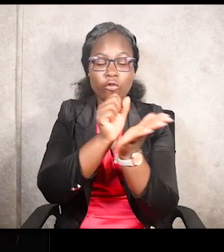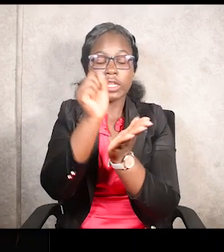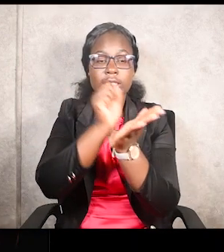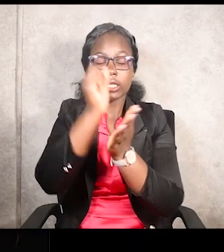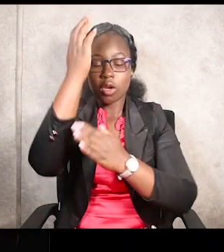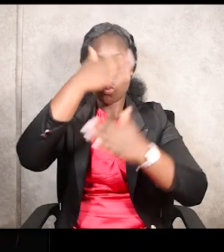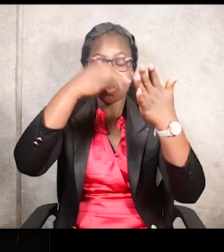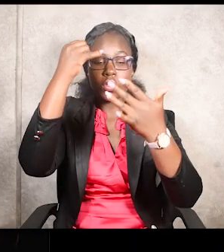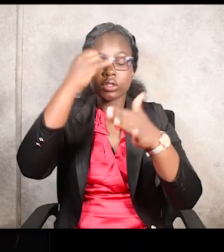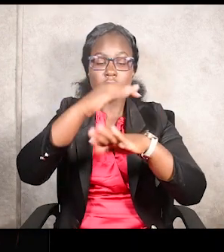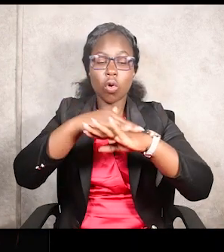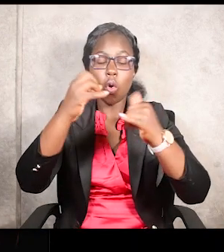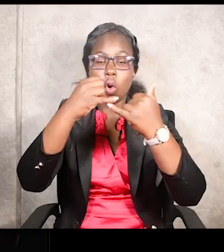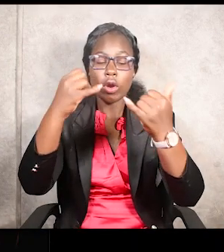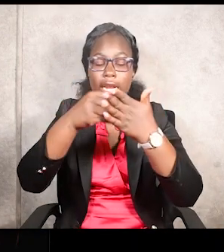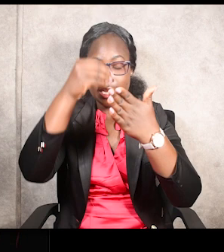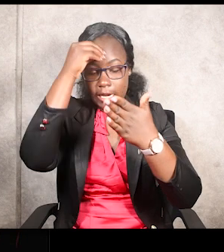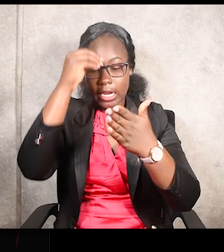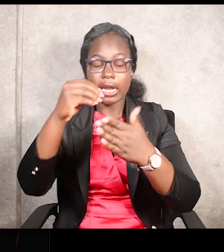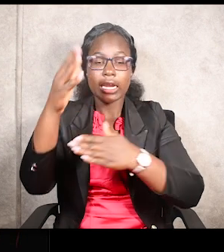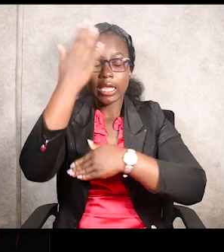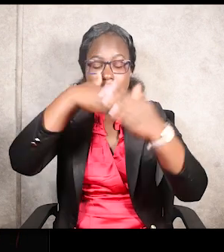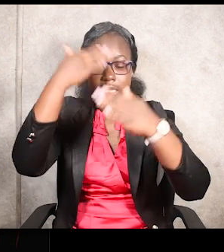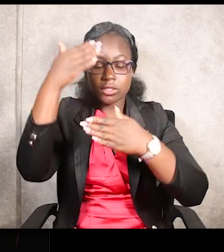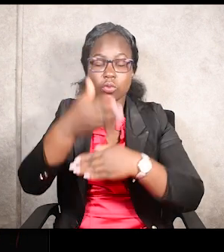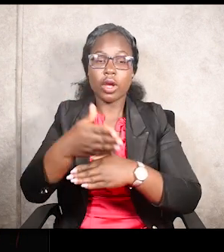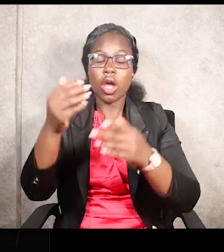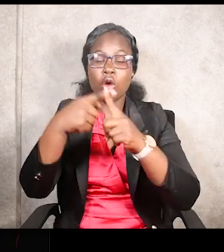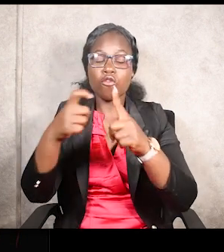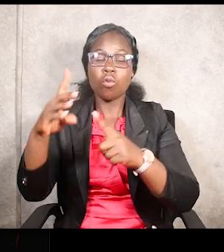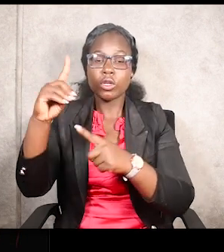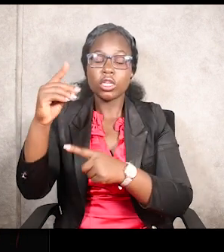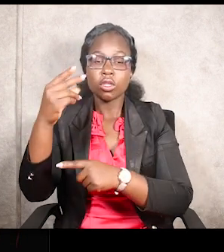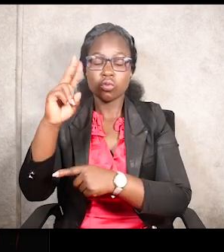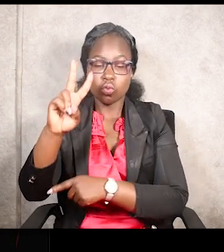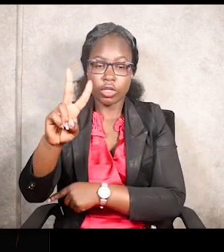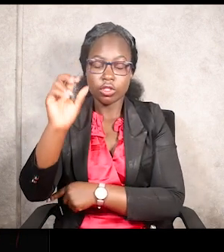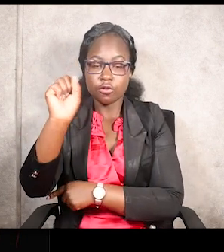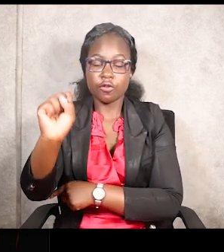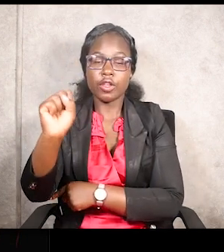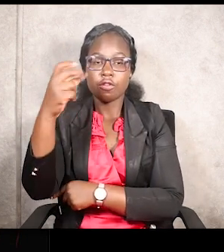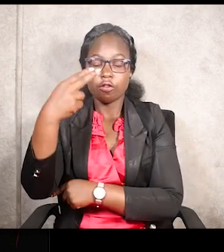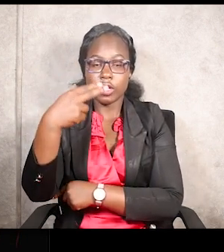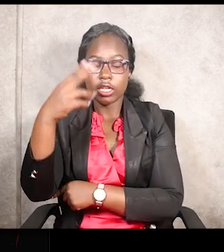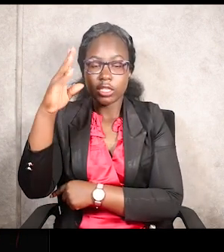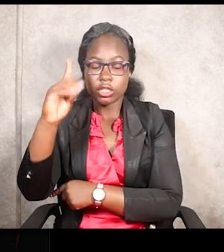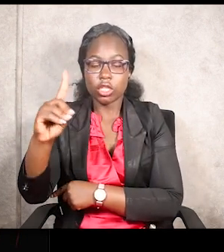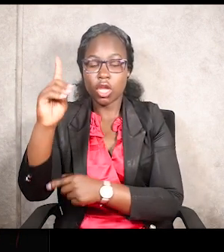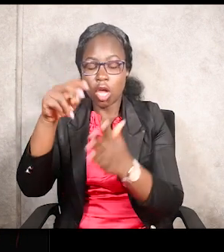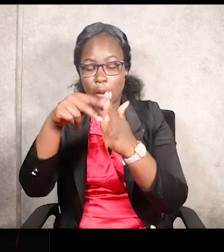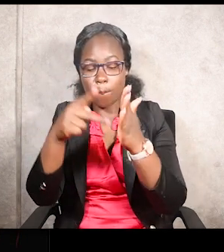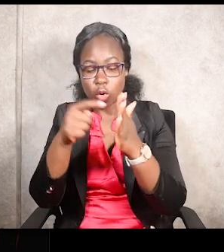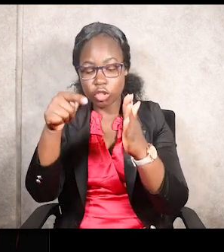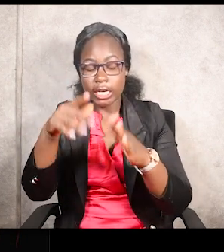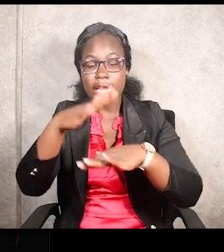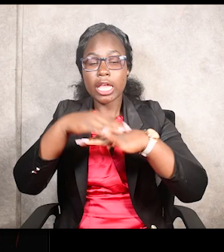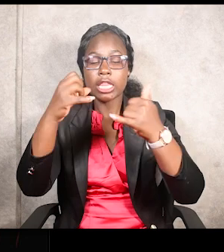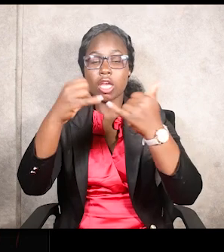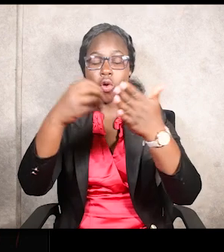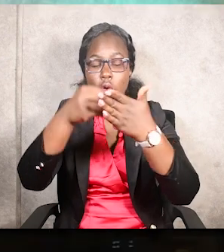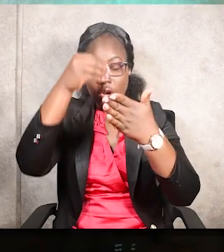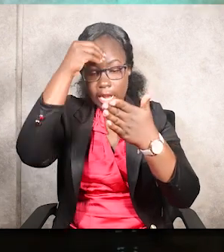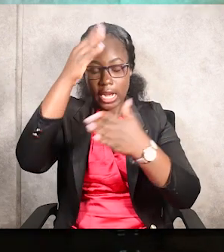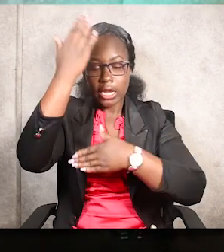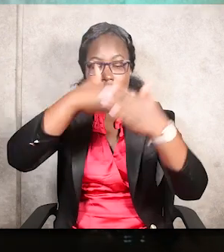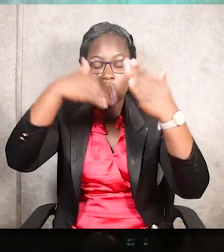we are broadcasting from for the D25HG project. At the Virtual Campus, we have invested in